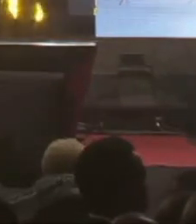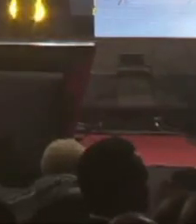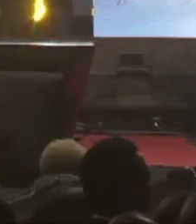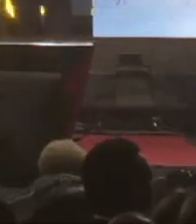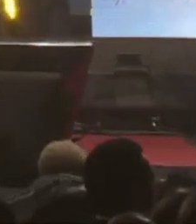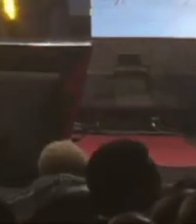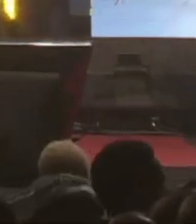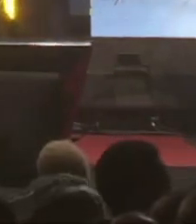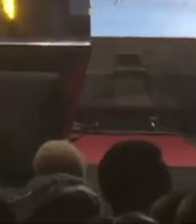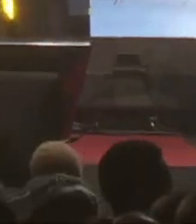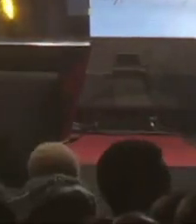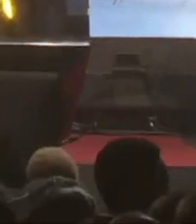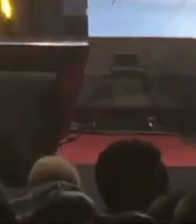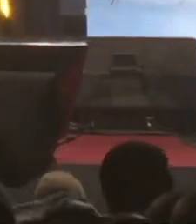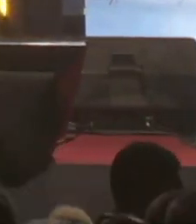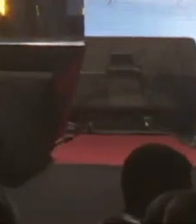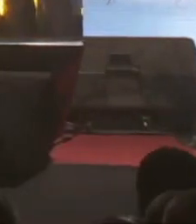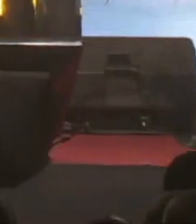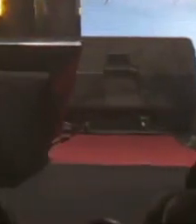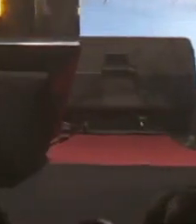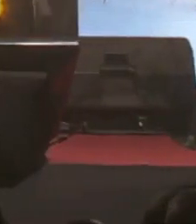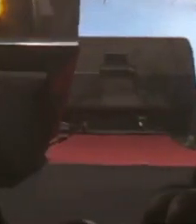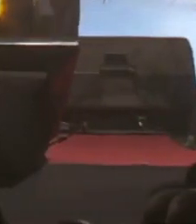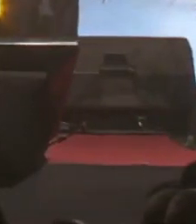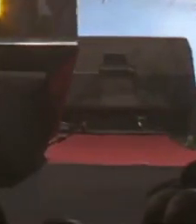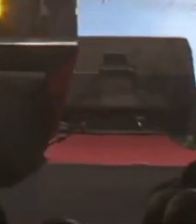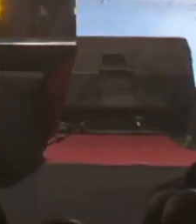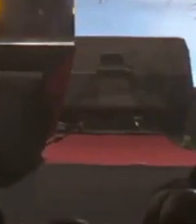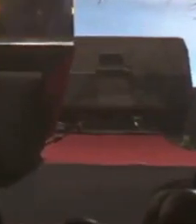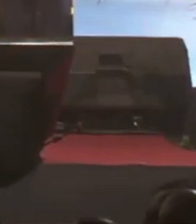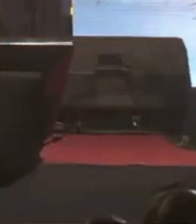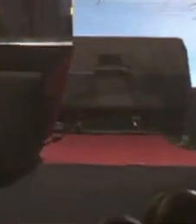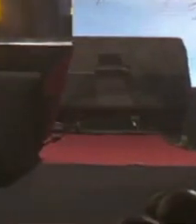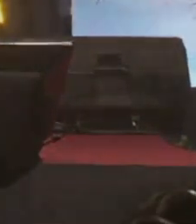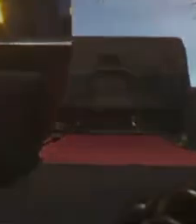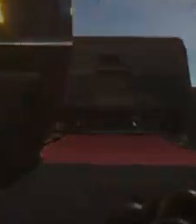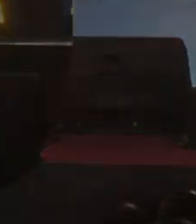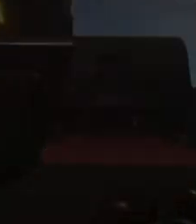we just thank him for what he's done today. May God bless you and see you tomorrow.